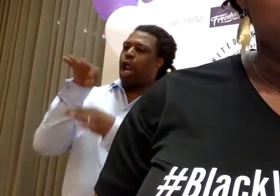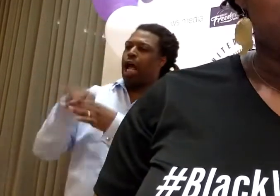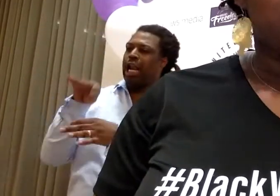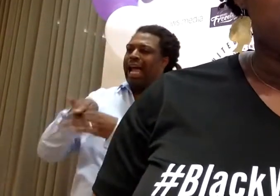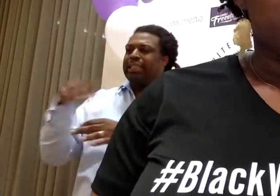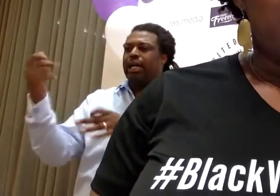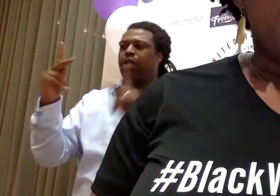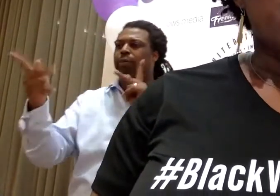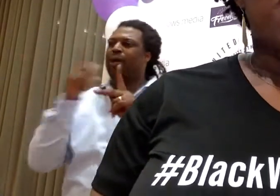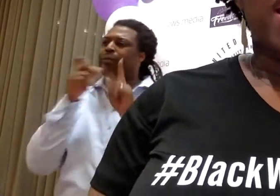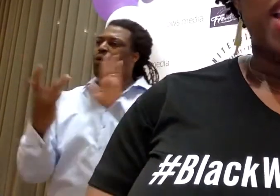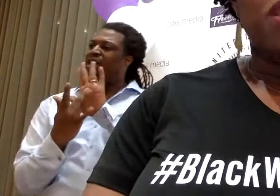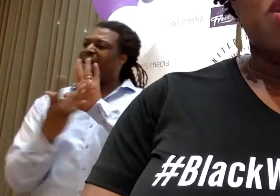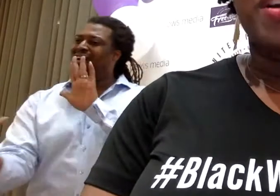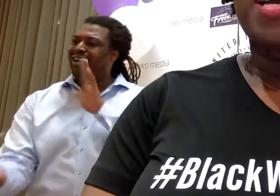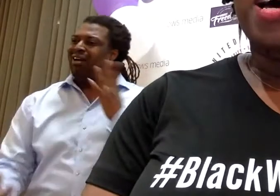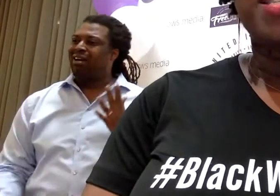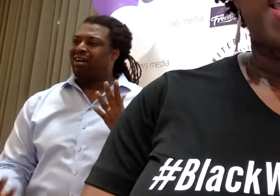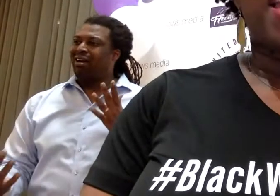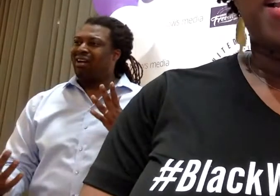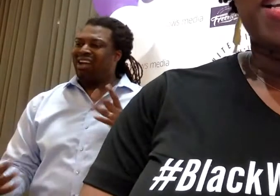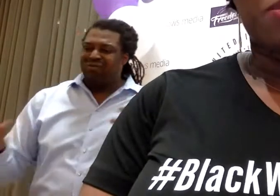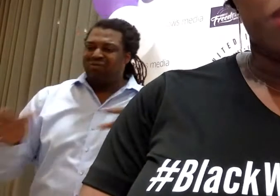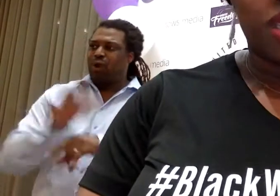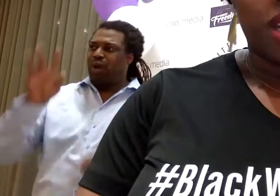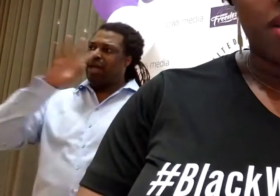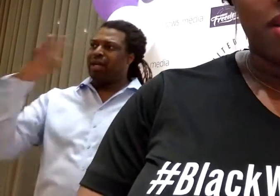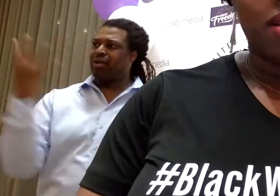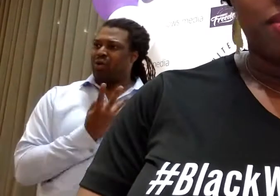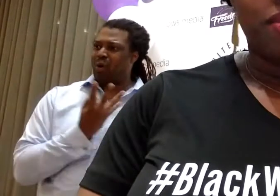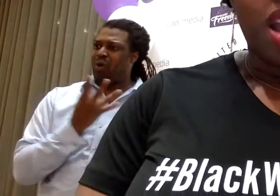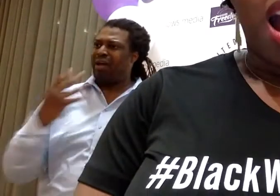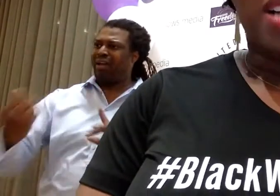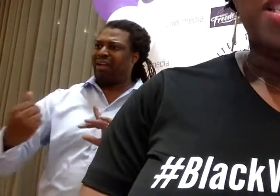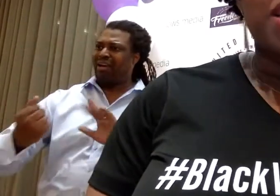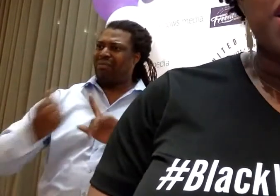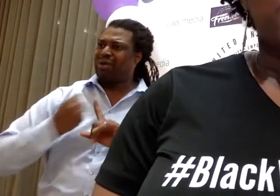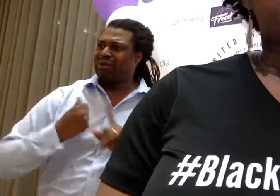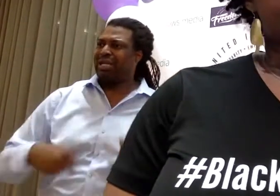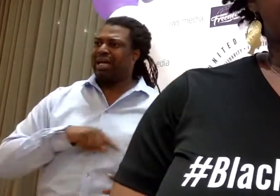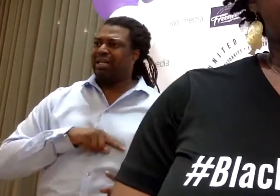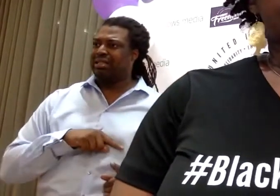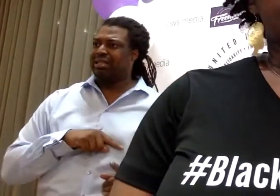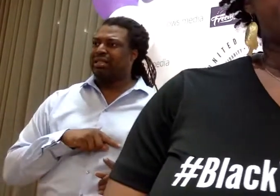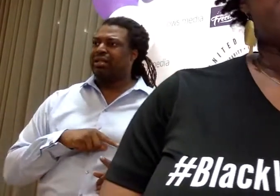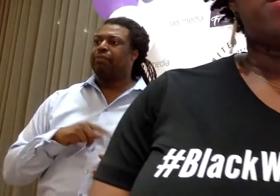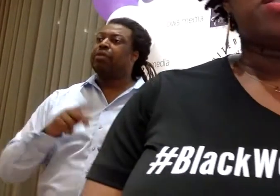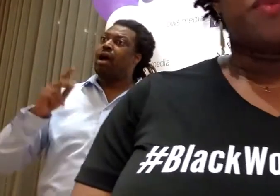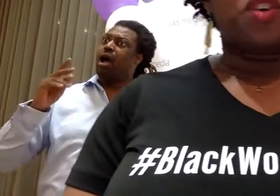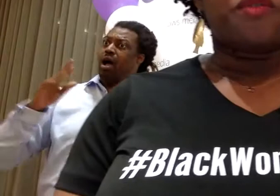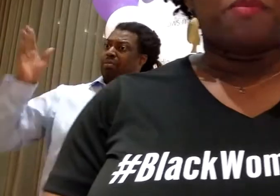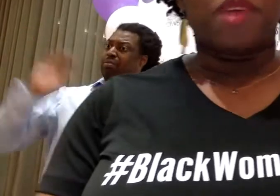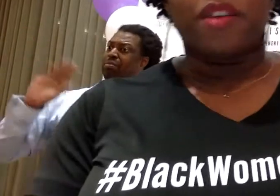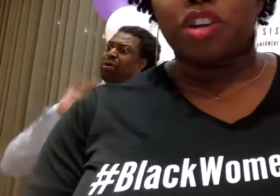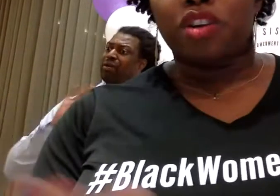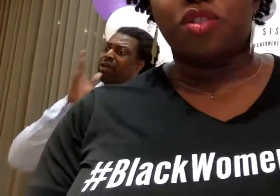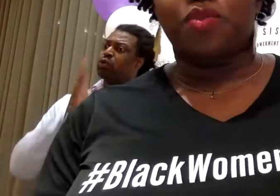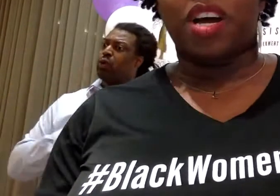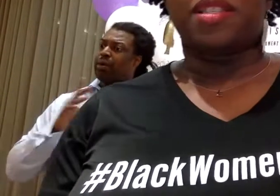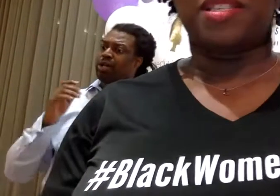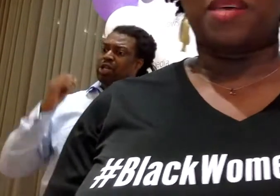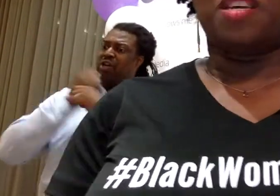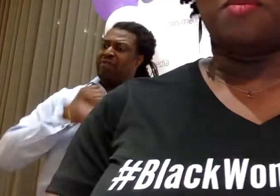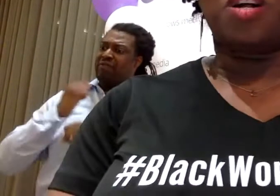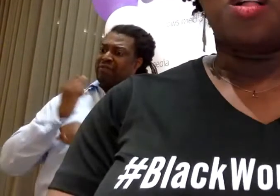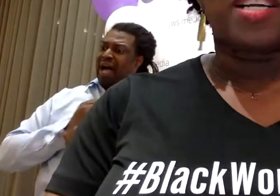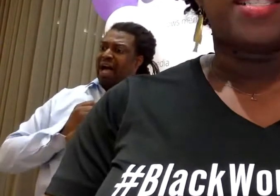using us, outright ignoring us and abusing us. Our sister elders who fought for the right to vote, from Mary Church